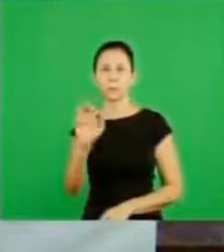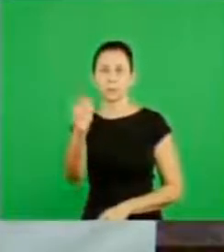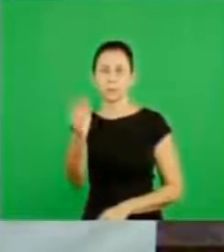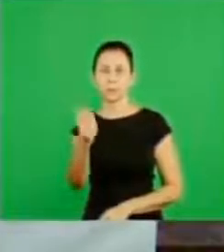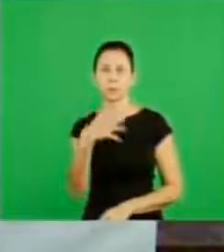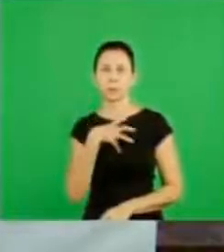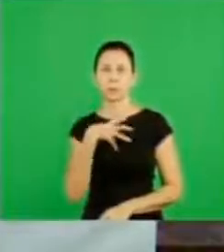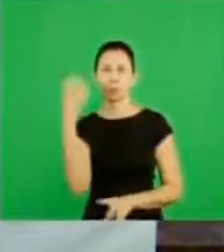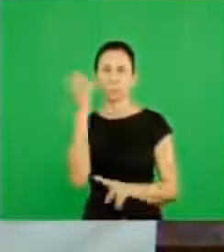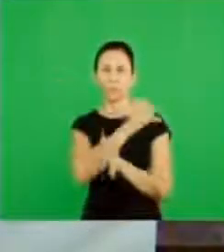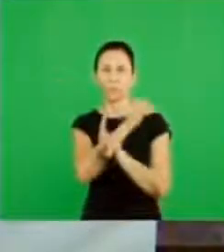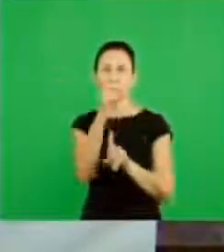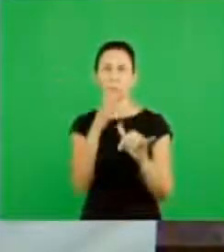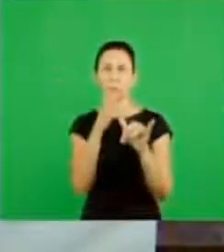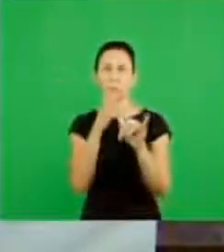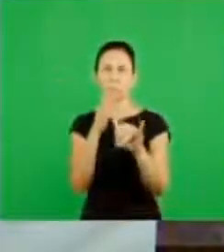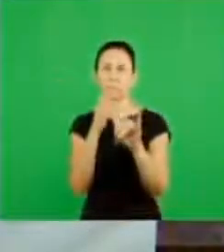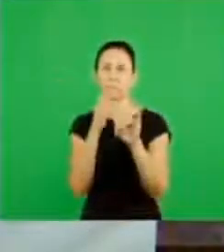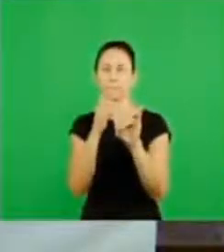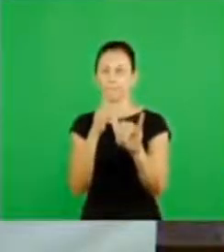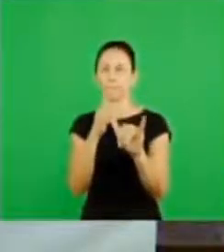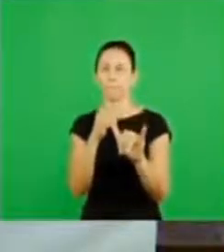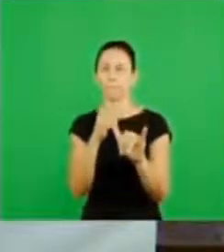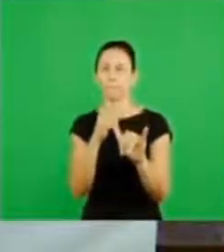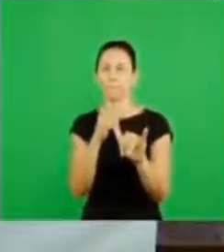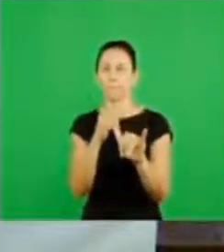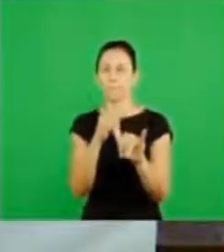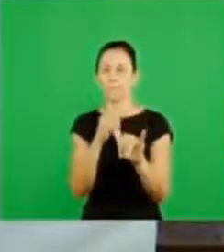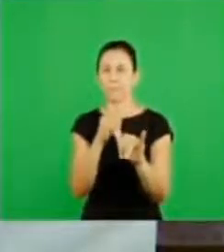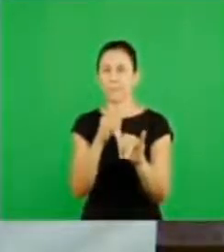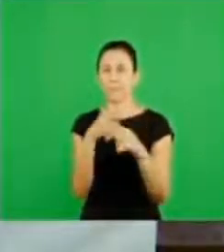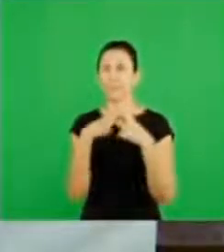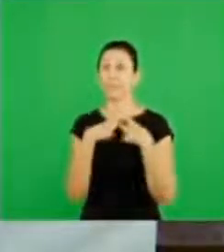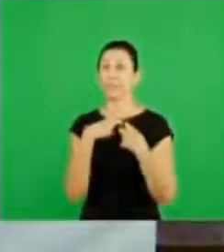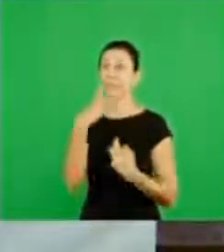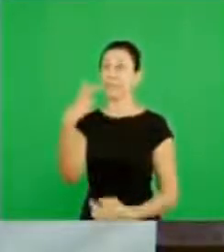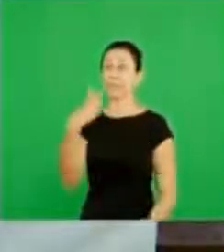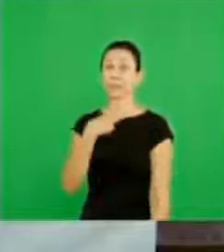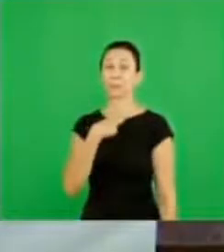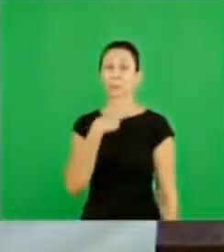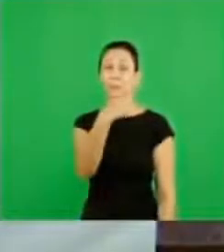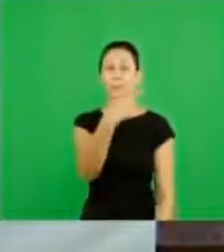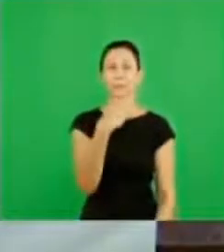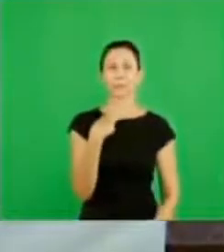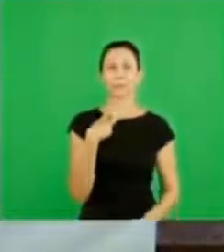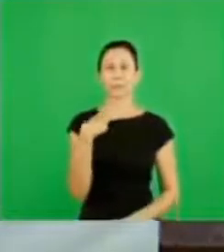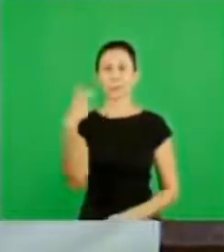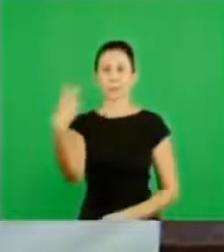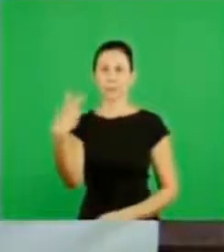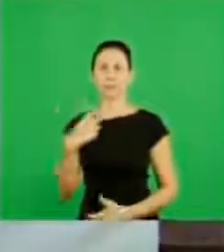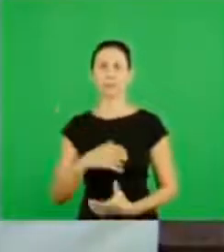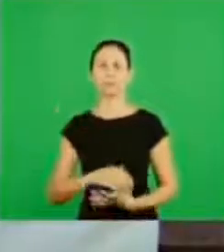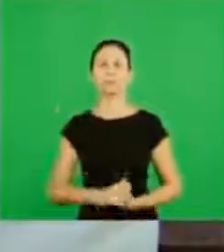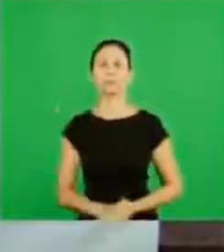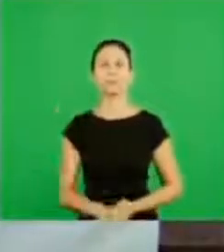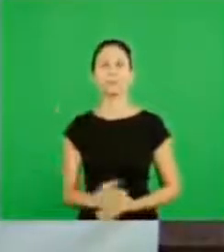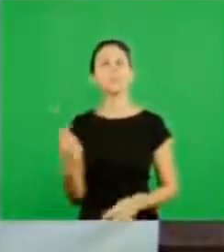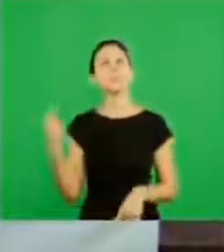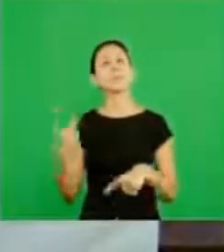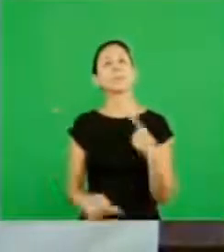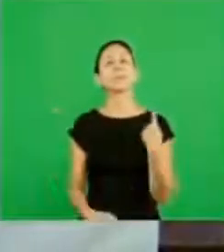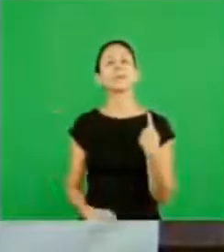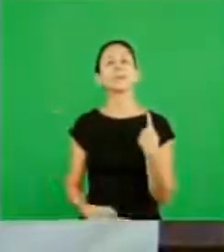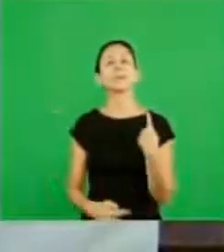When you see trumpet, you see it's a prophetic aspect in the Bible. Day of trumpet and